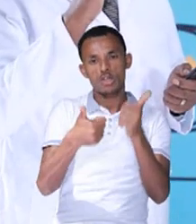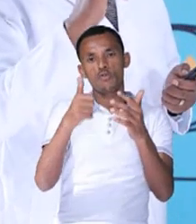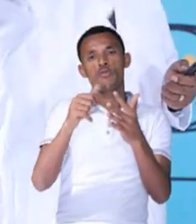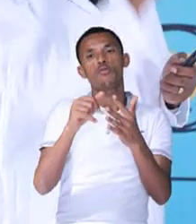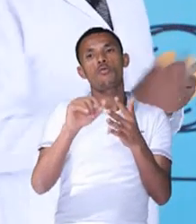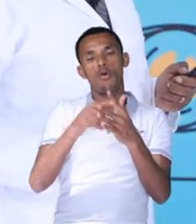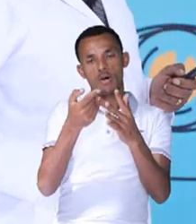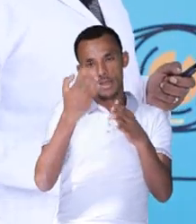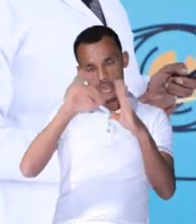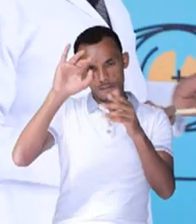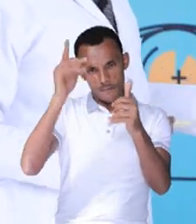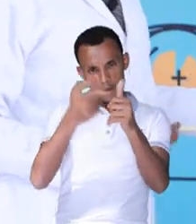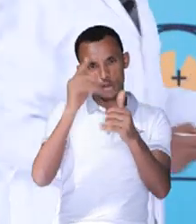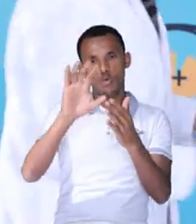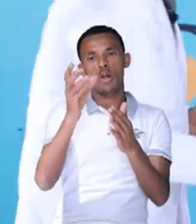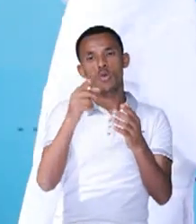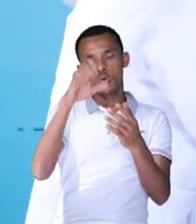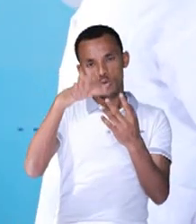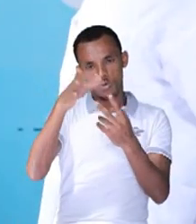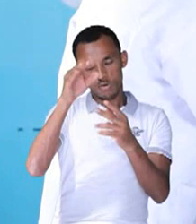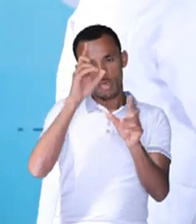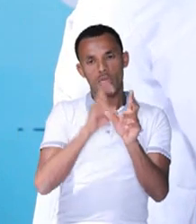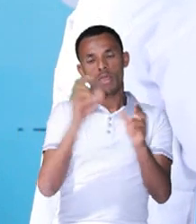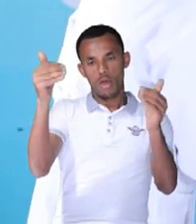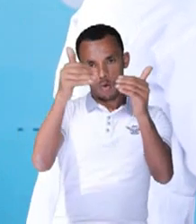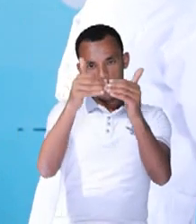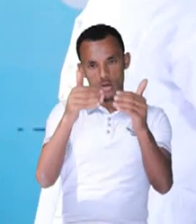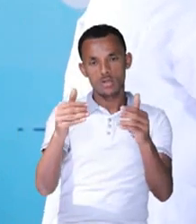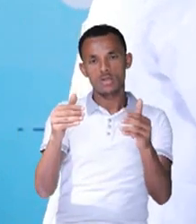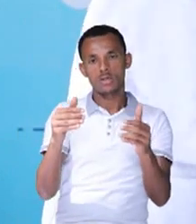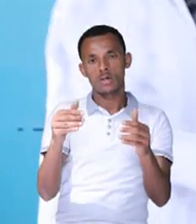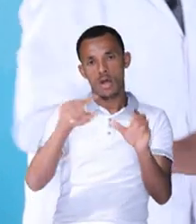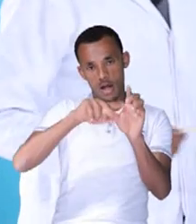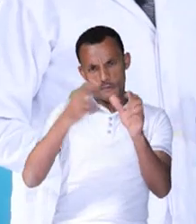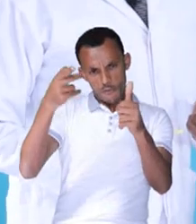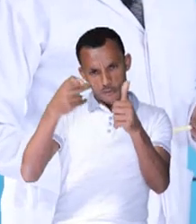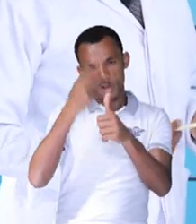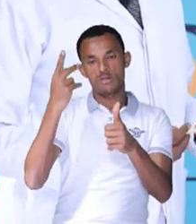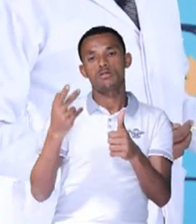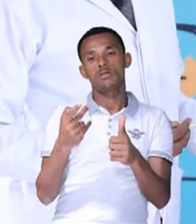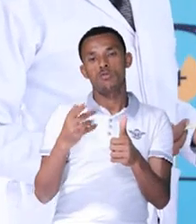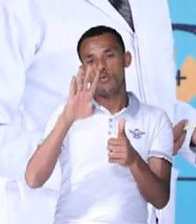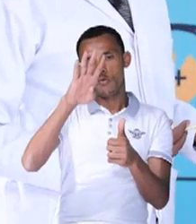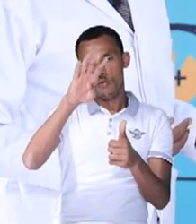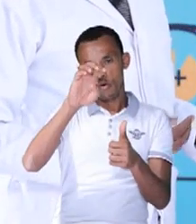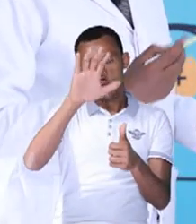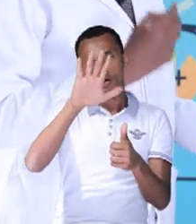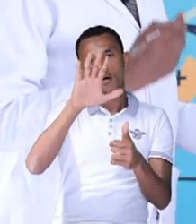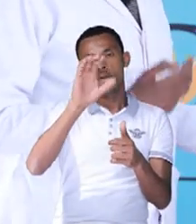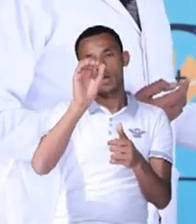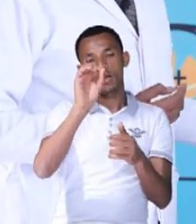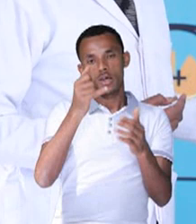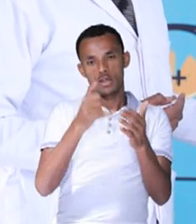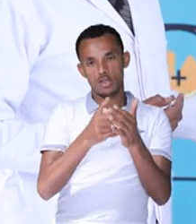in the first quadrant. We have to choose theta to be equal to an angle in the first quadrant, 45 degrees, or